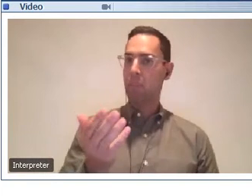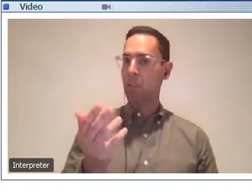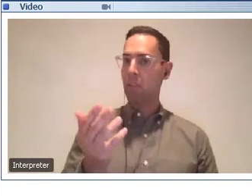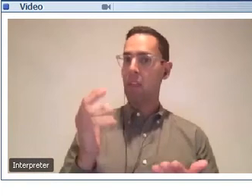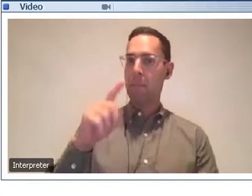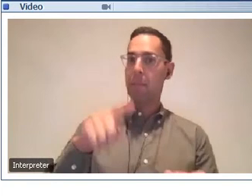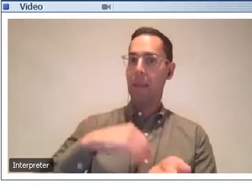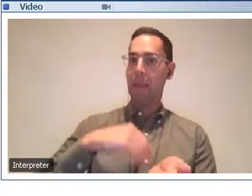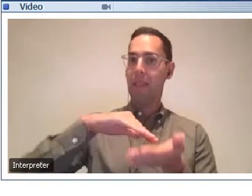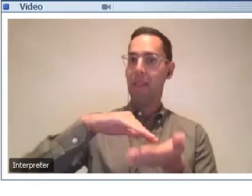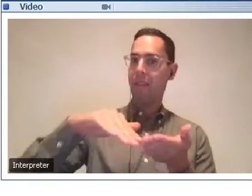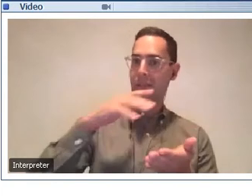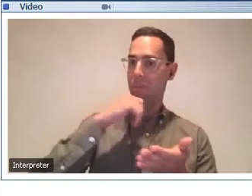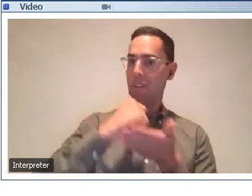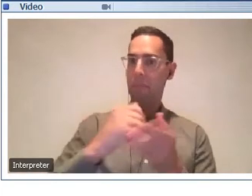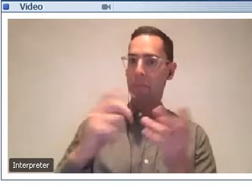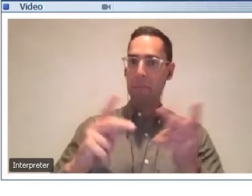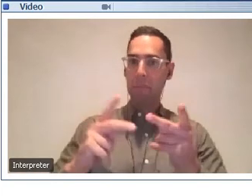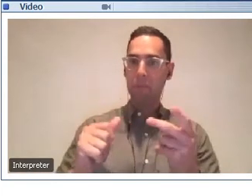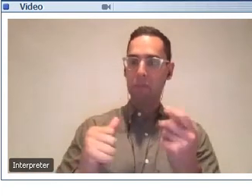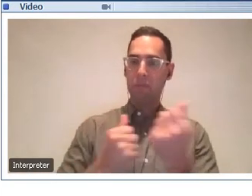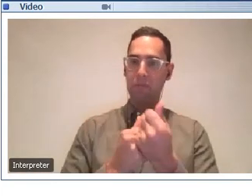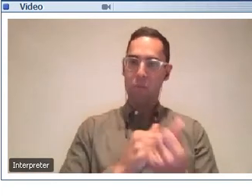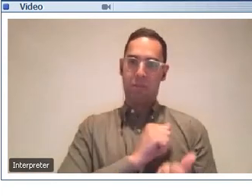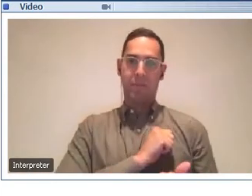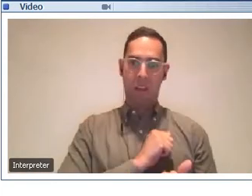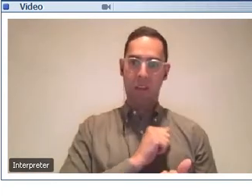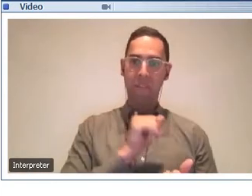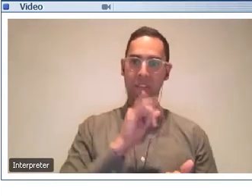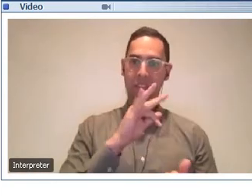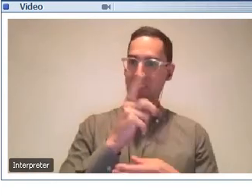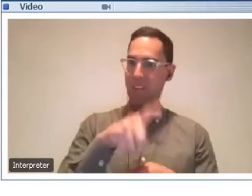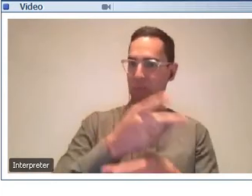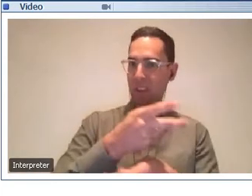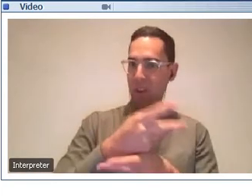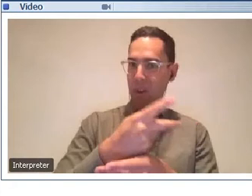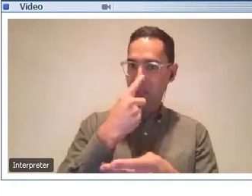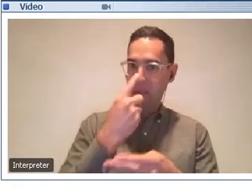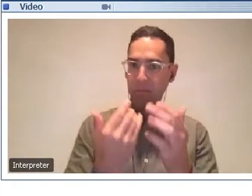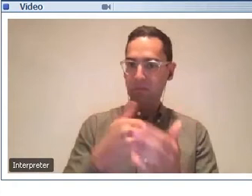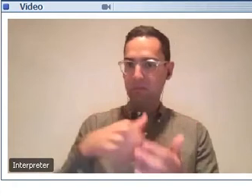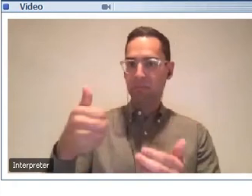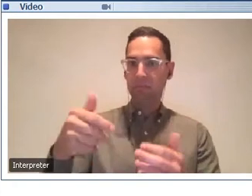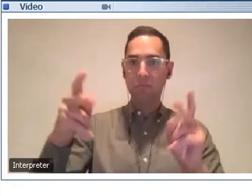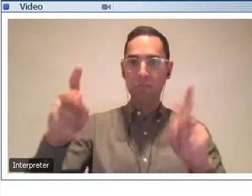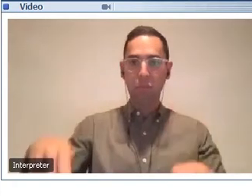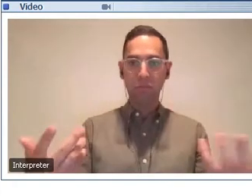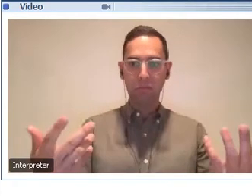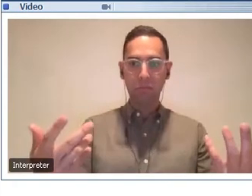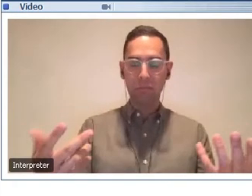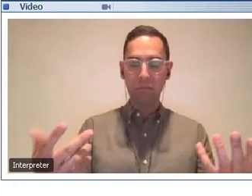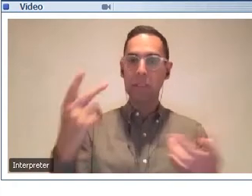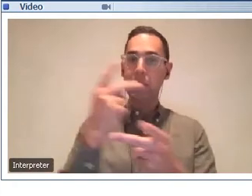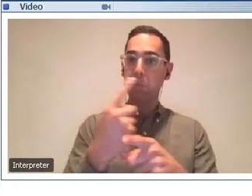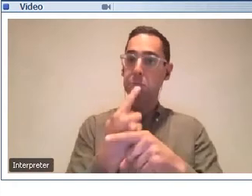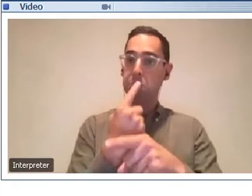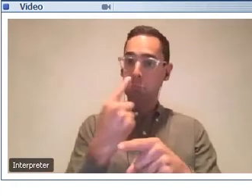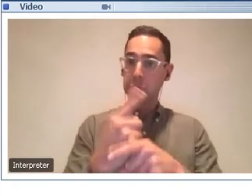member. It can help workers navigate their family's needs and help people maintain work hours, stay in the